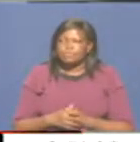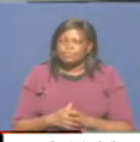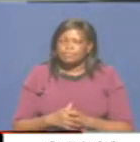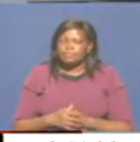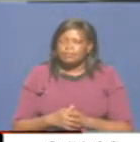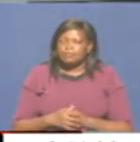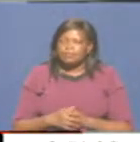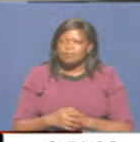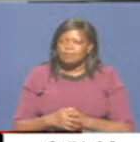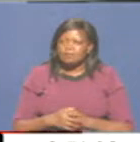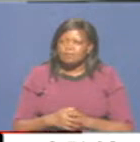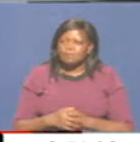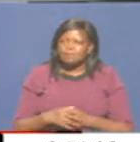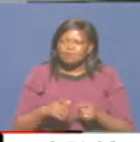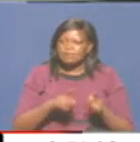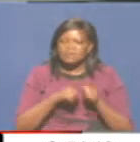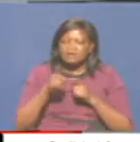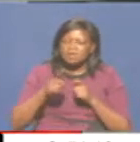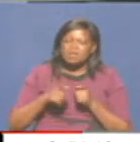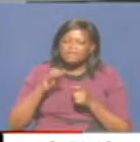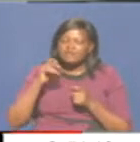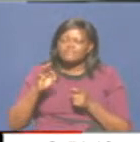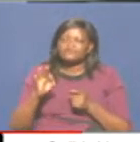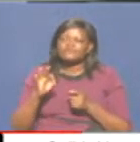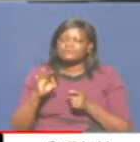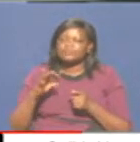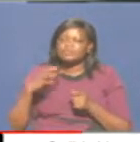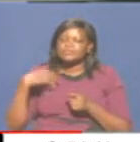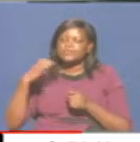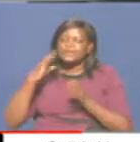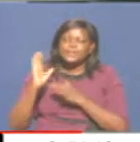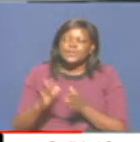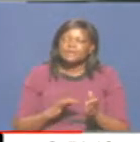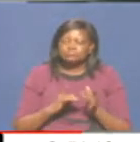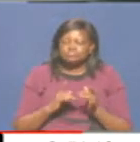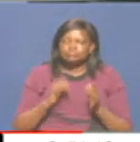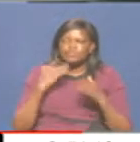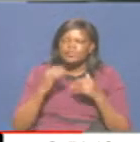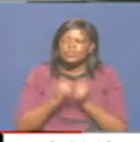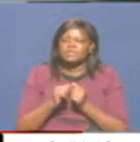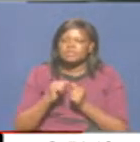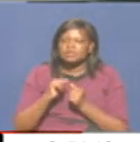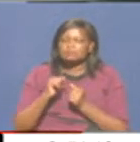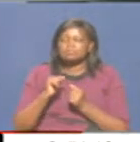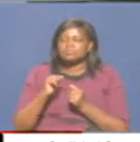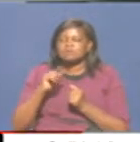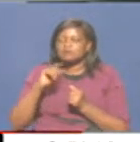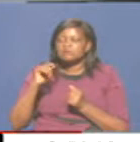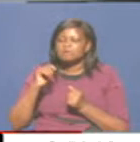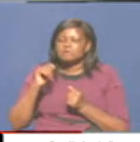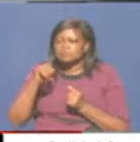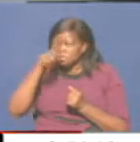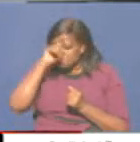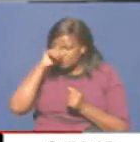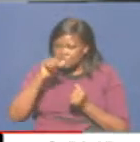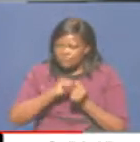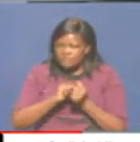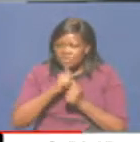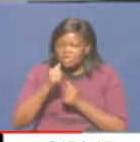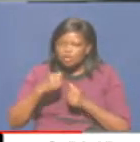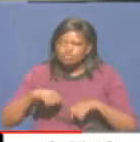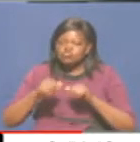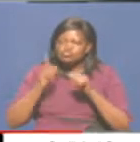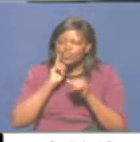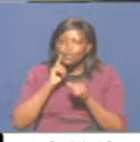Well, as the reigning FKF champions, you know, prepare to take on Zamalek on Friday. The FKF Premier League continues tomorrow. You have AFC